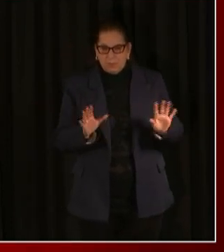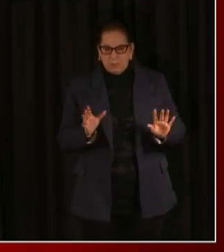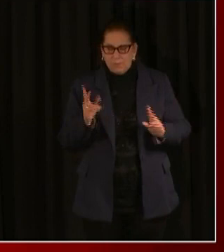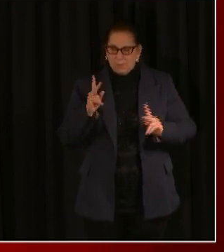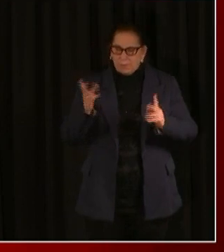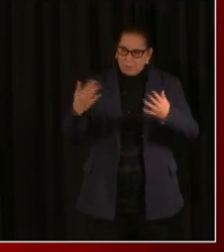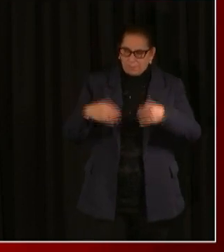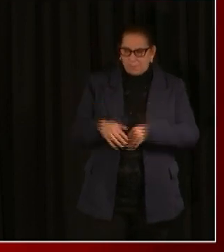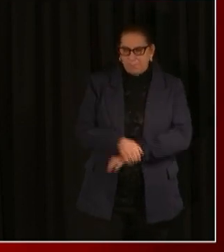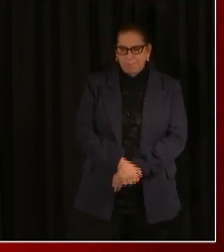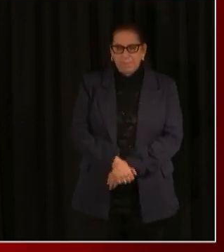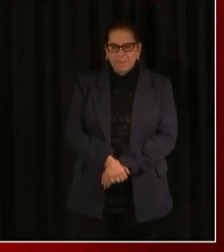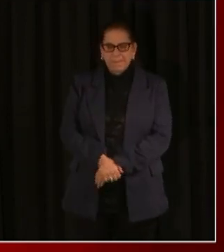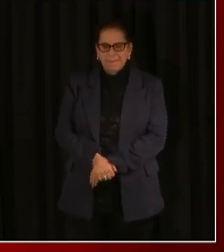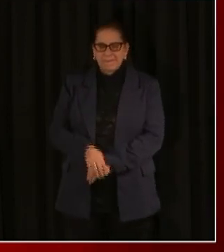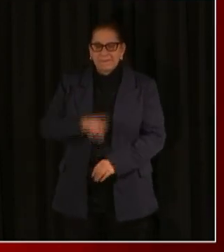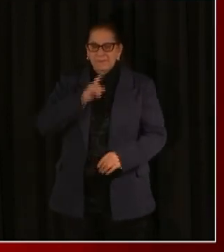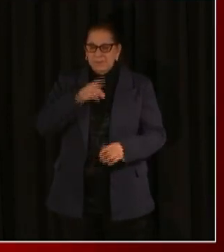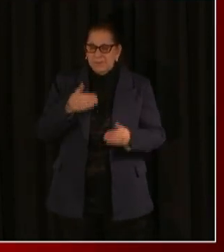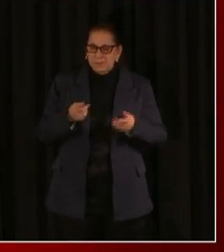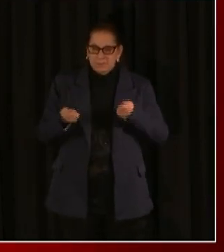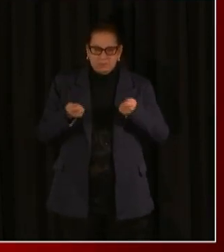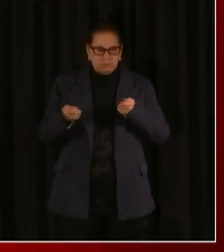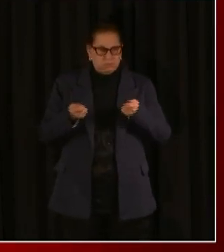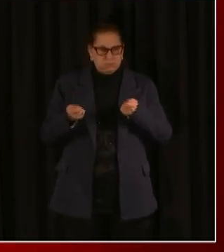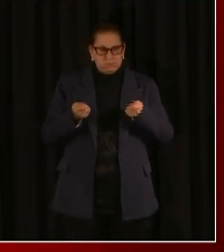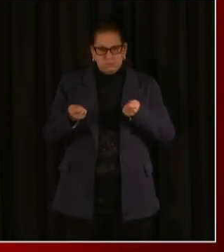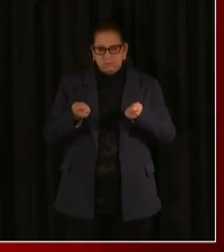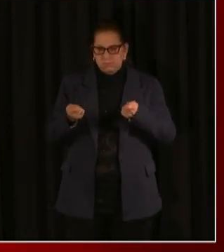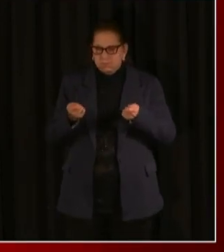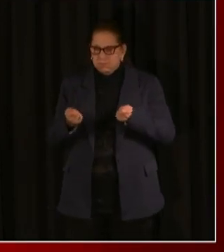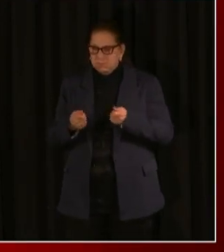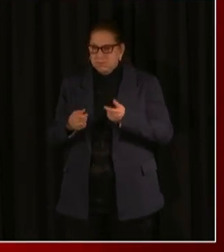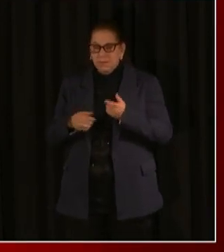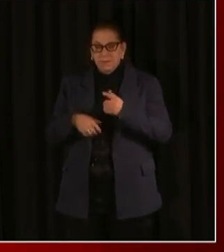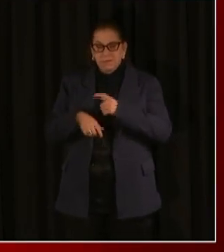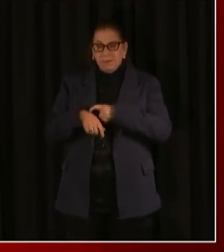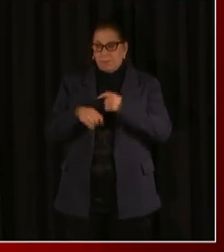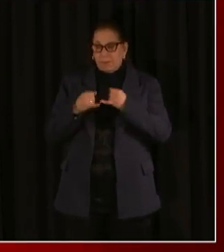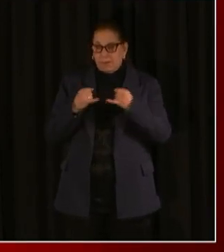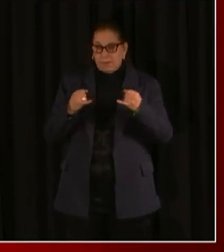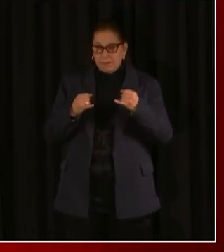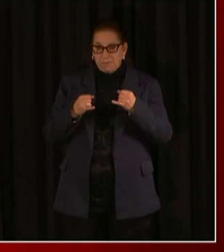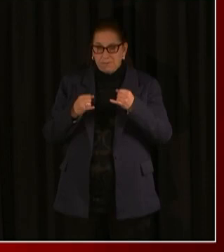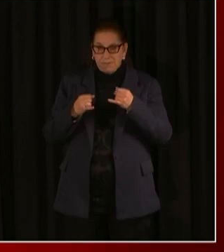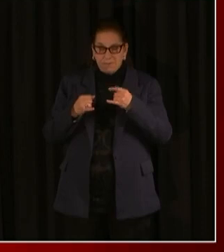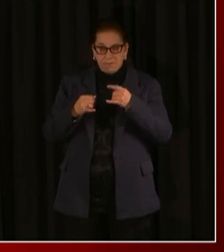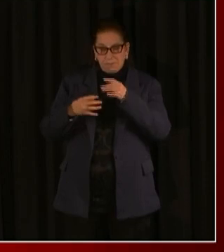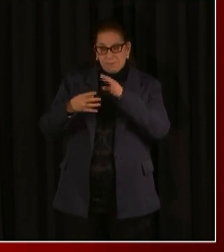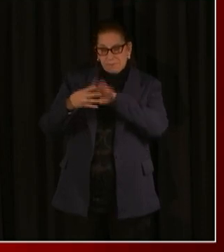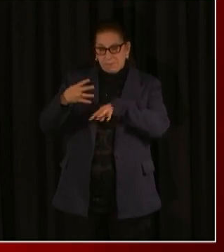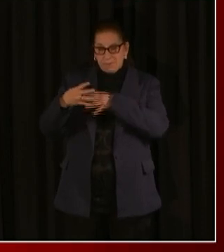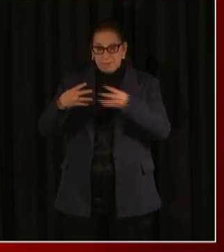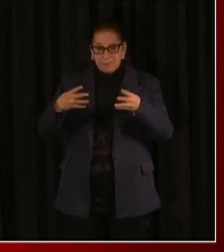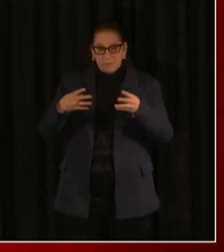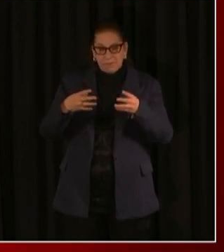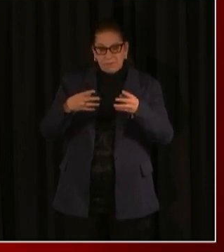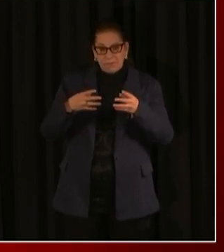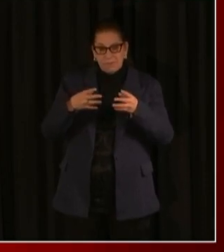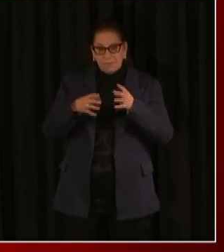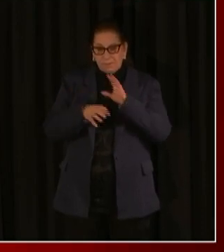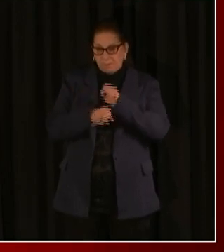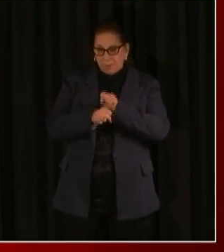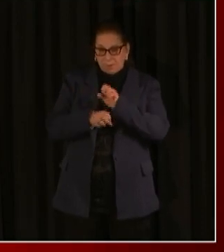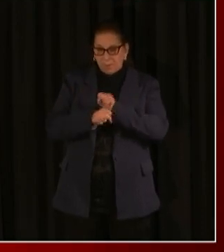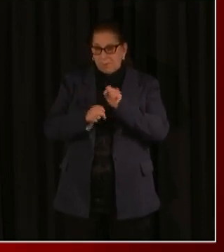terms of moving through some of these additional phases. Additionally to that, it's also dependent on the uptake. And